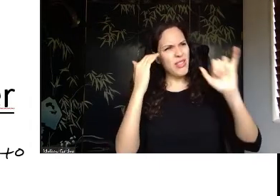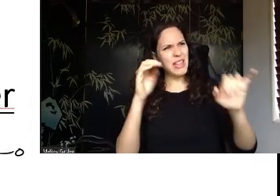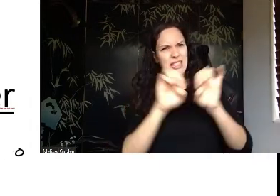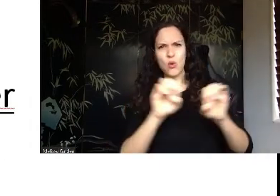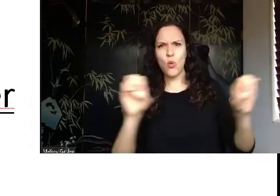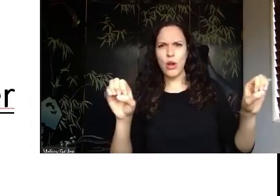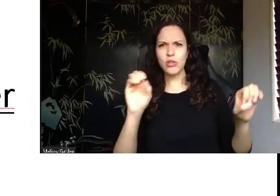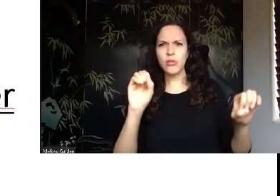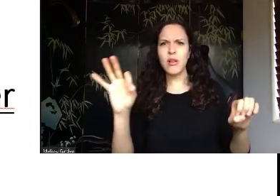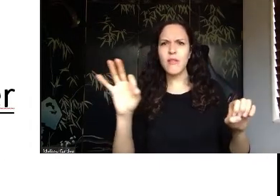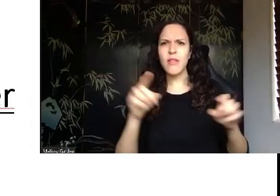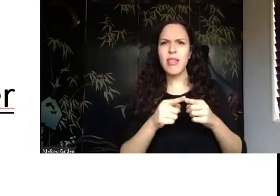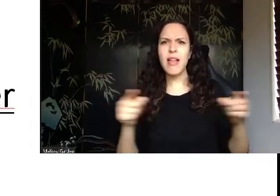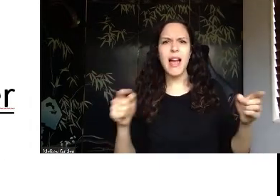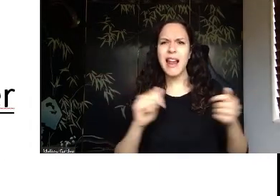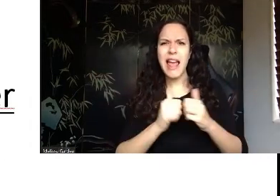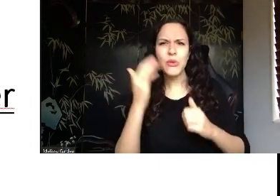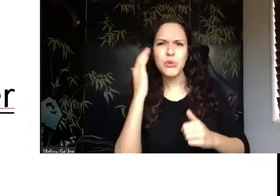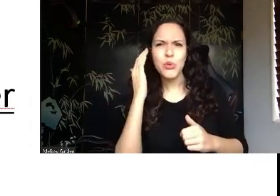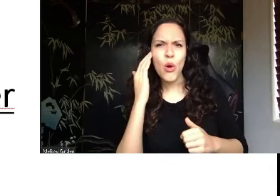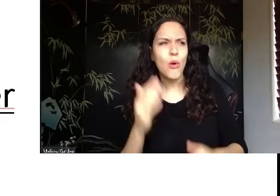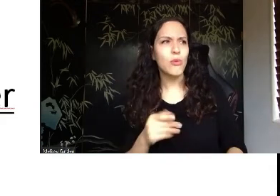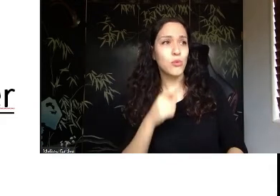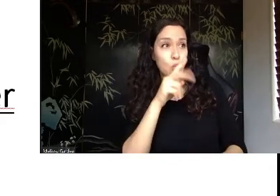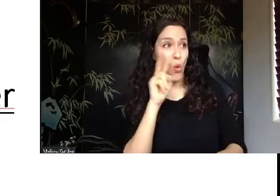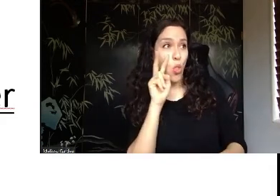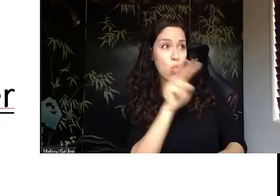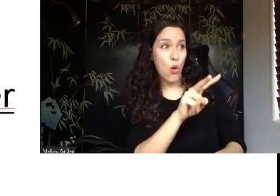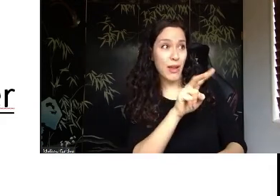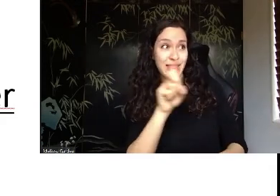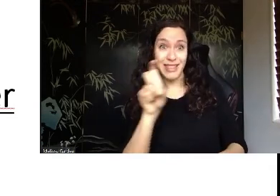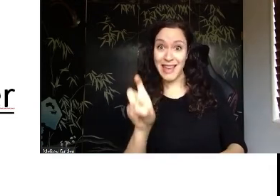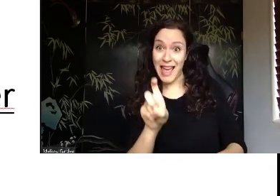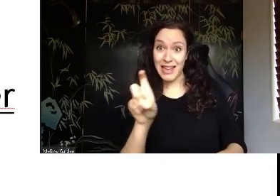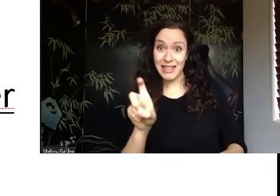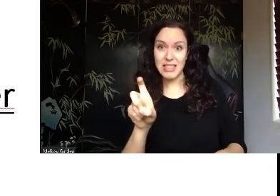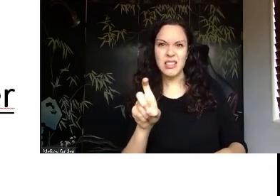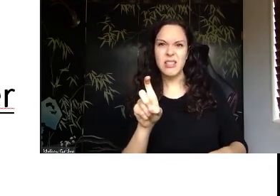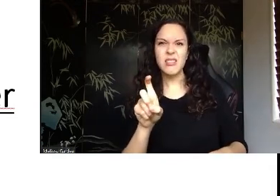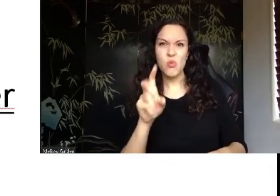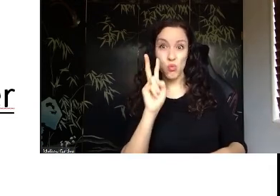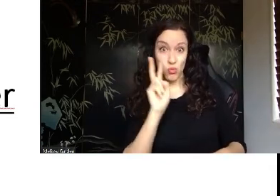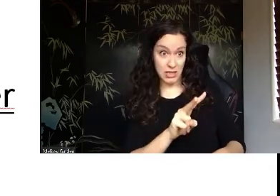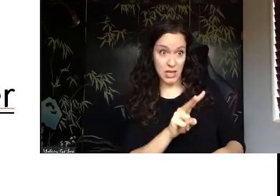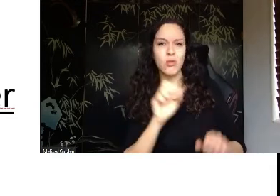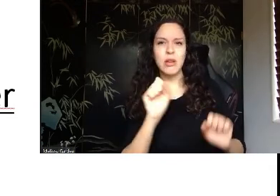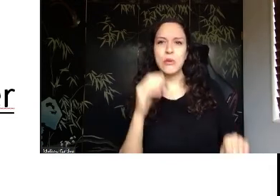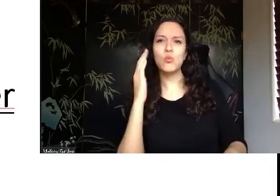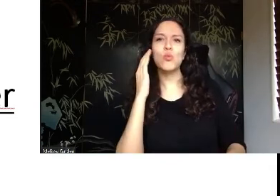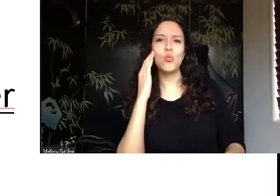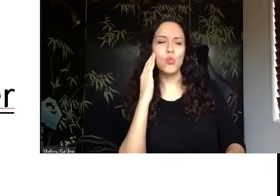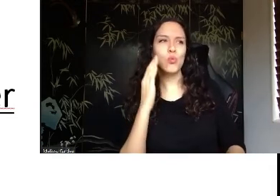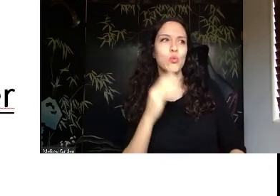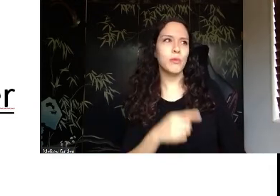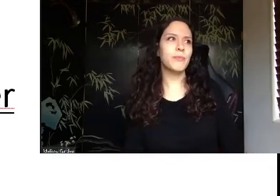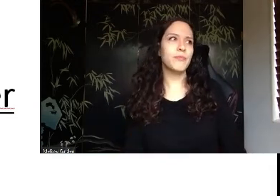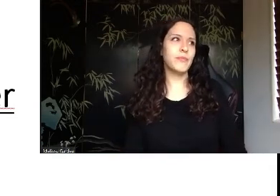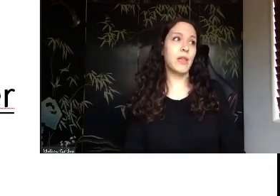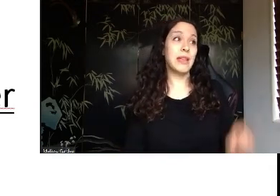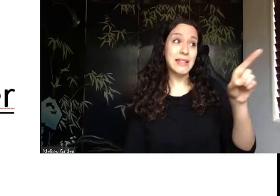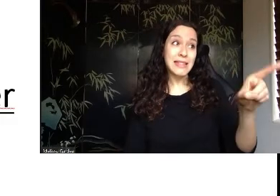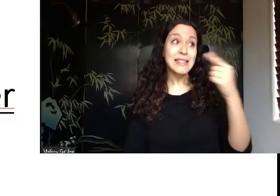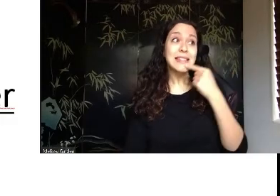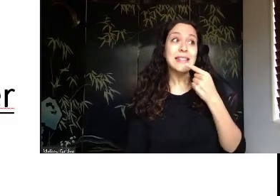if you look at how the x looks, you'll be able to tell. This one says y